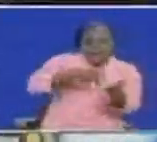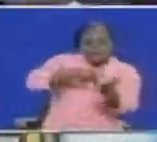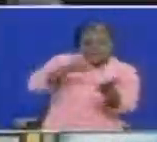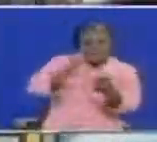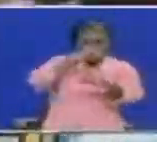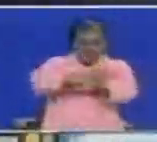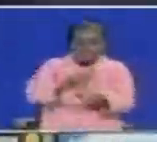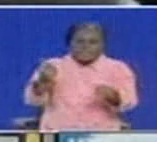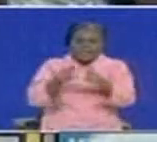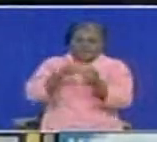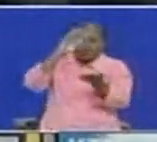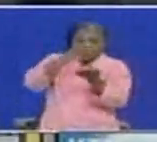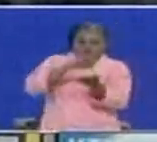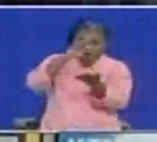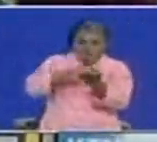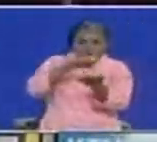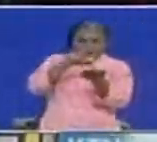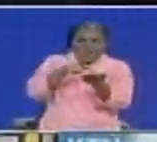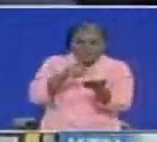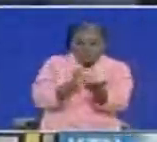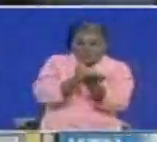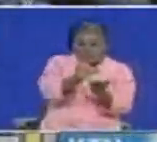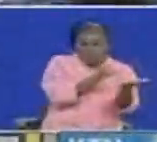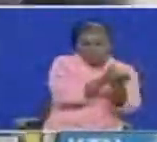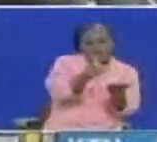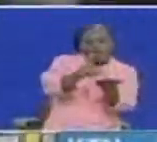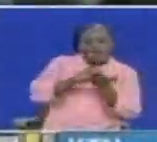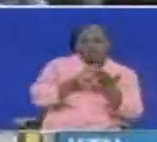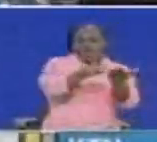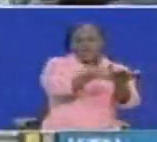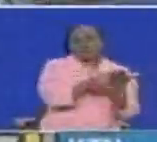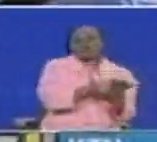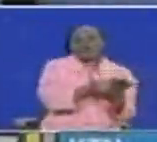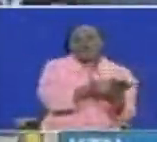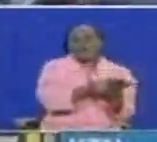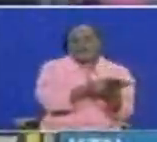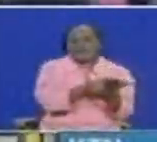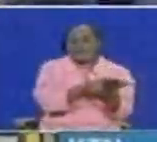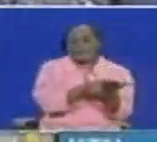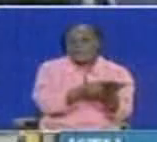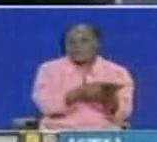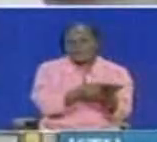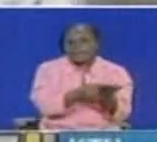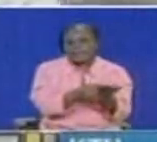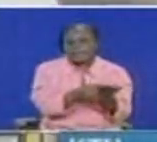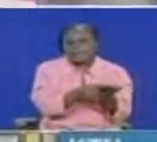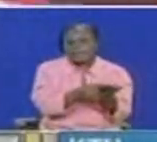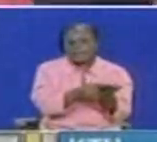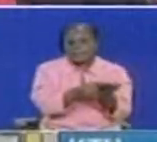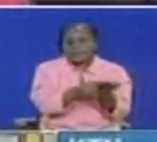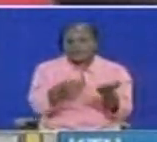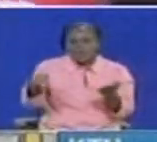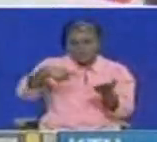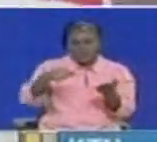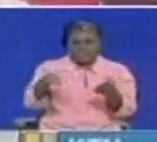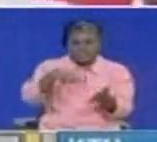and lower the maximum amount to be allocated to government-funded students by the Higher Education Loans Board. We will not negotiate with